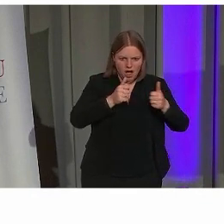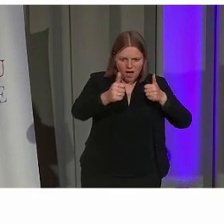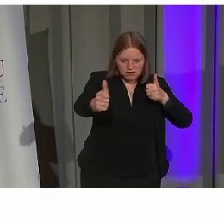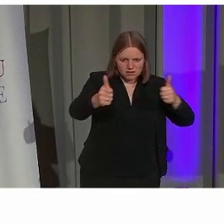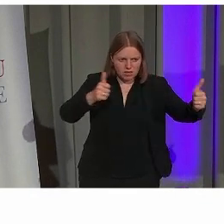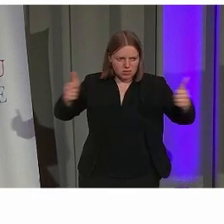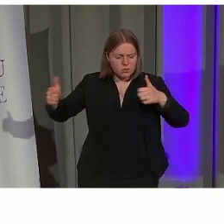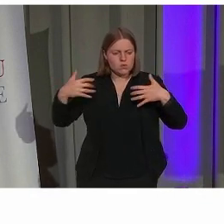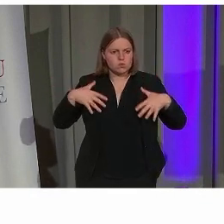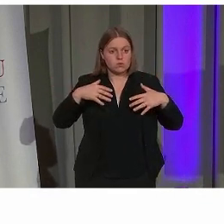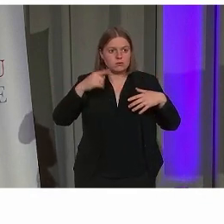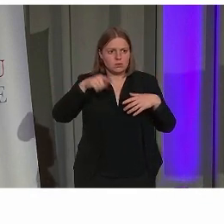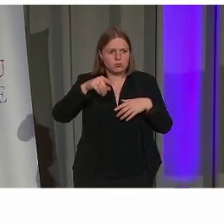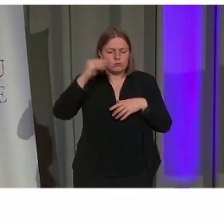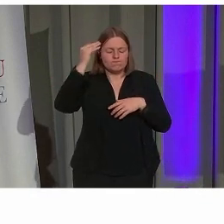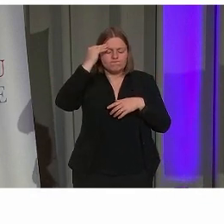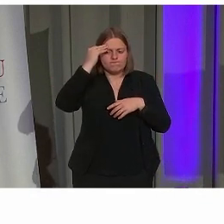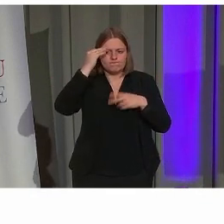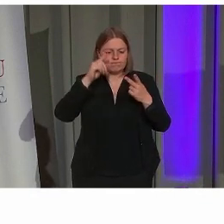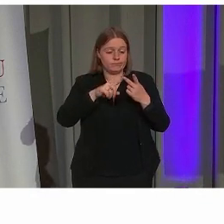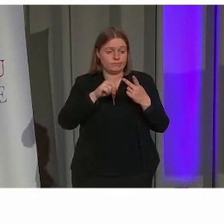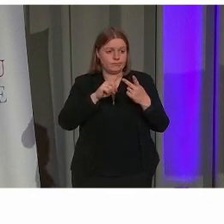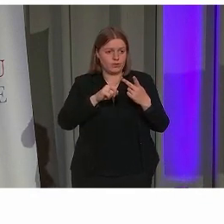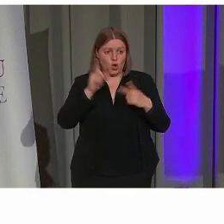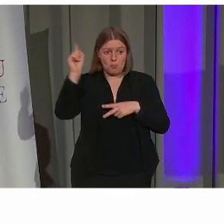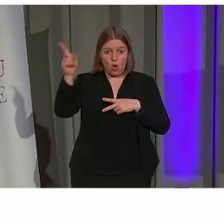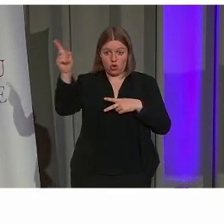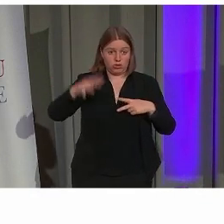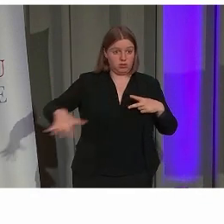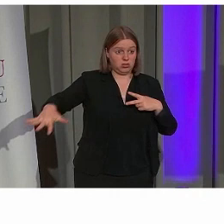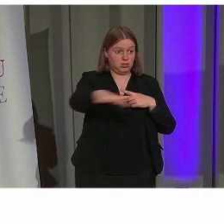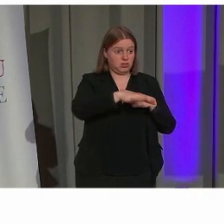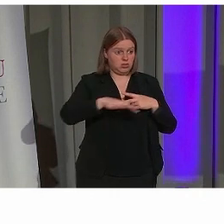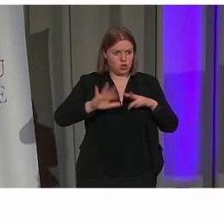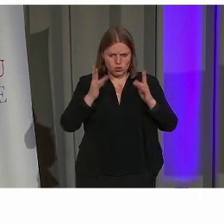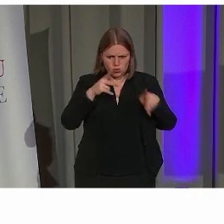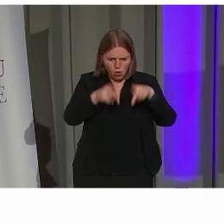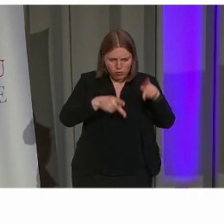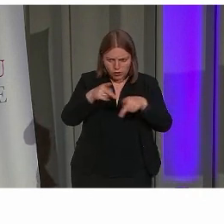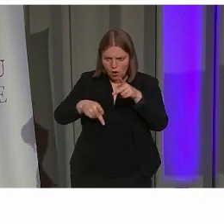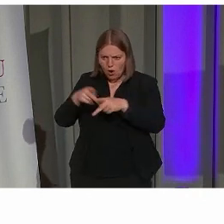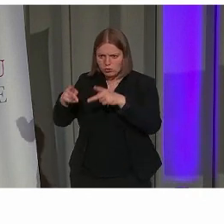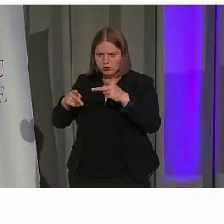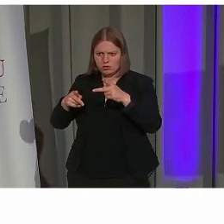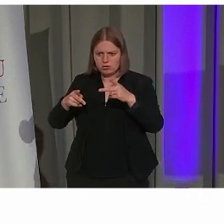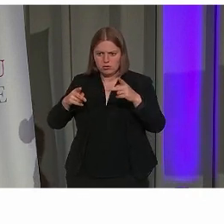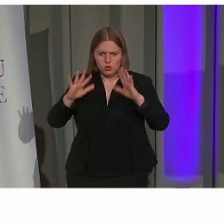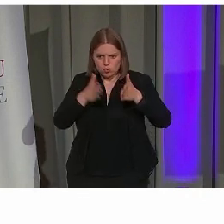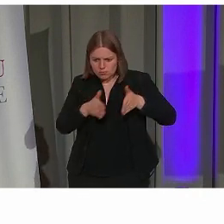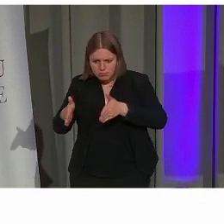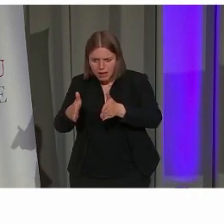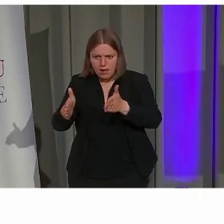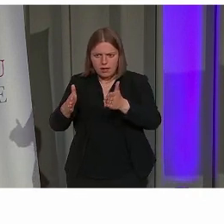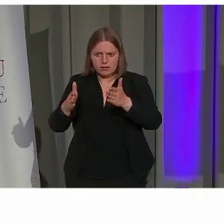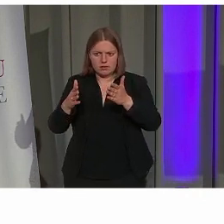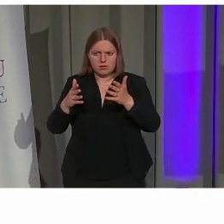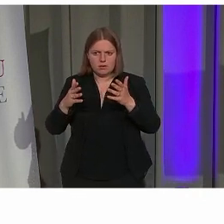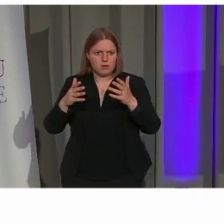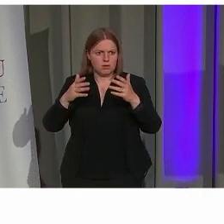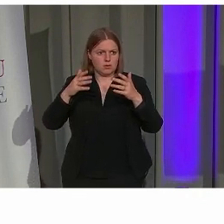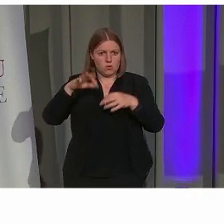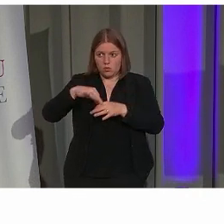second, we have outdoor routes, and then the maintenance in the open air. Outdoor